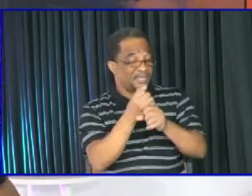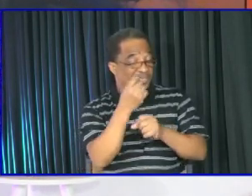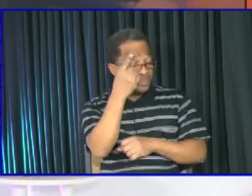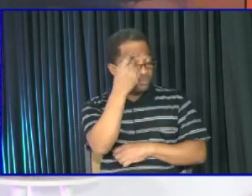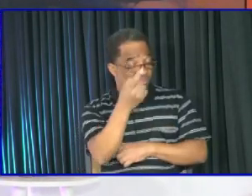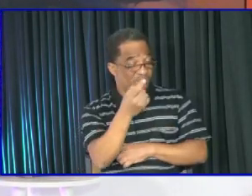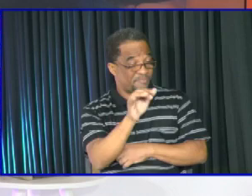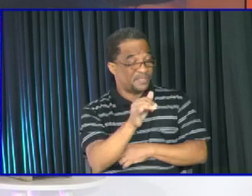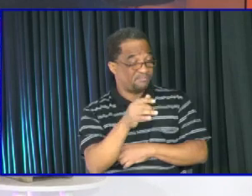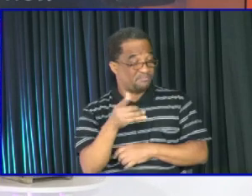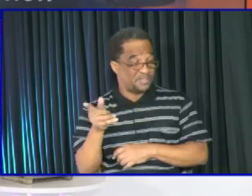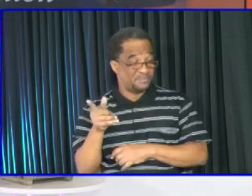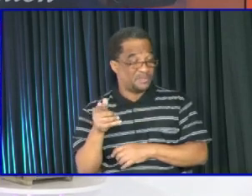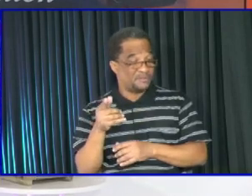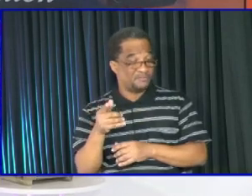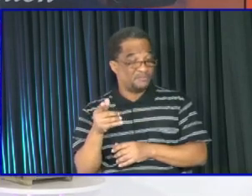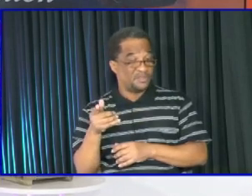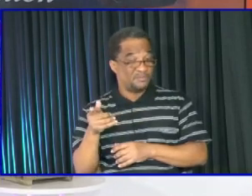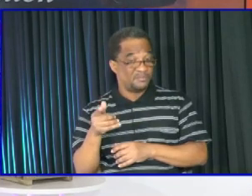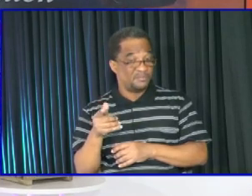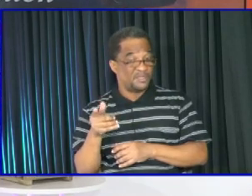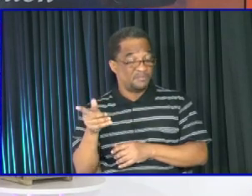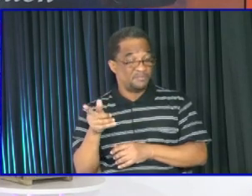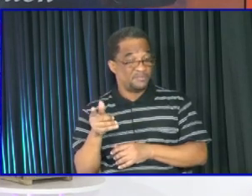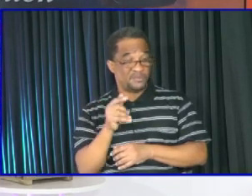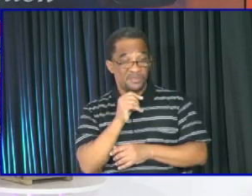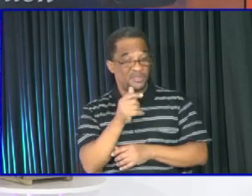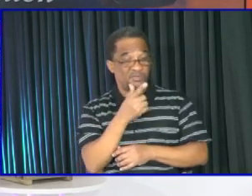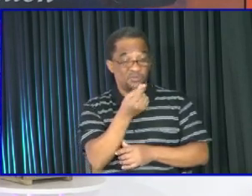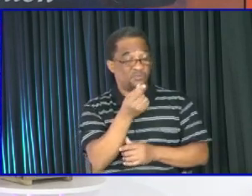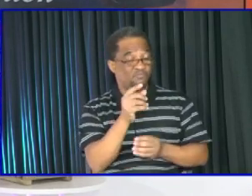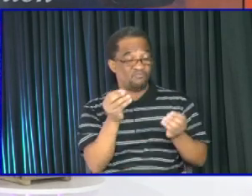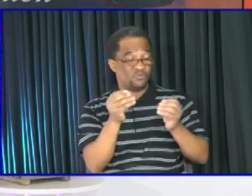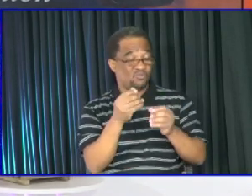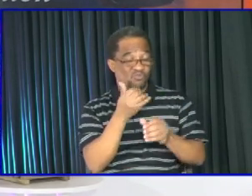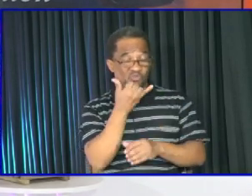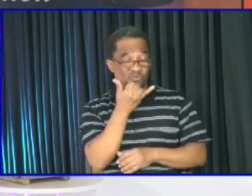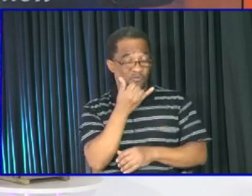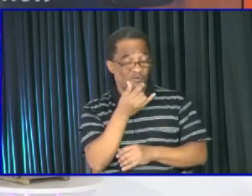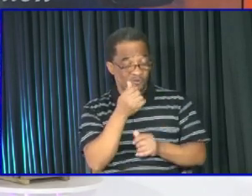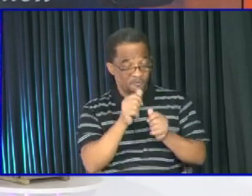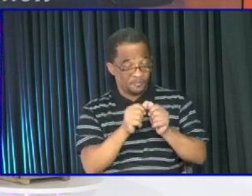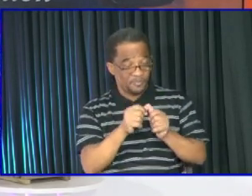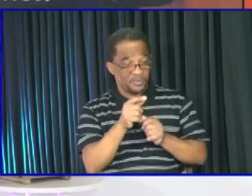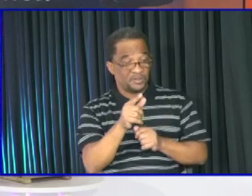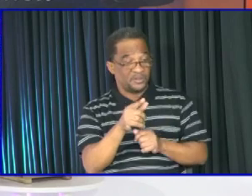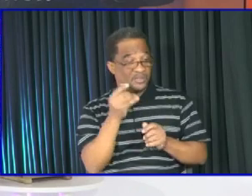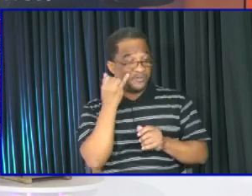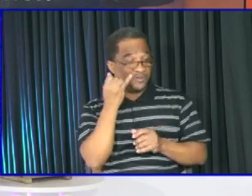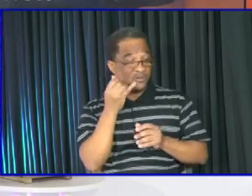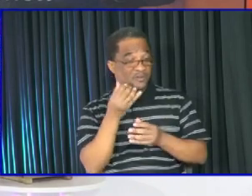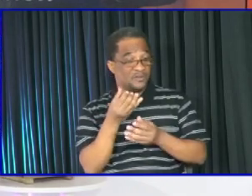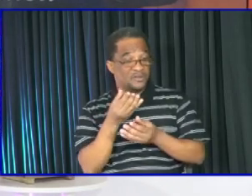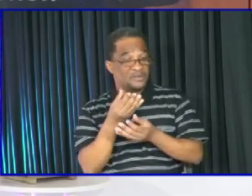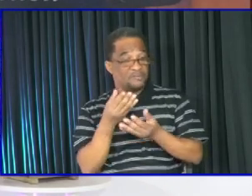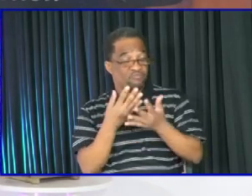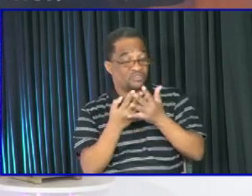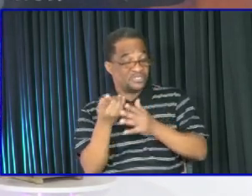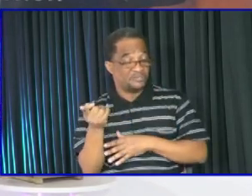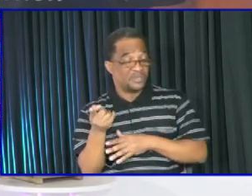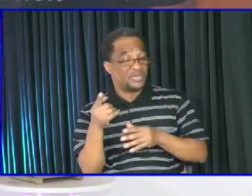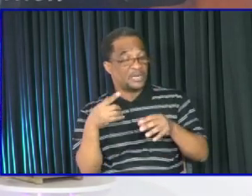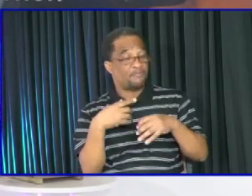that Jesus was innocent. So in an attempt to release Jesus, he said, you know what? Barabbas is